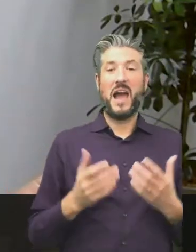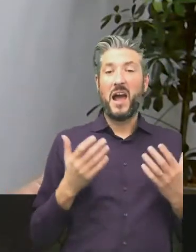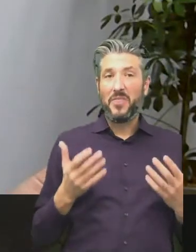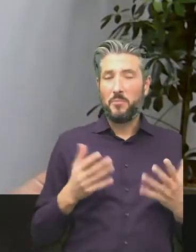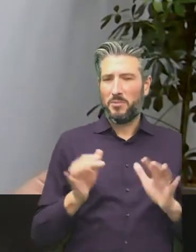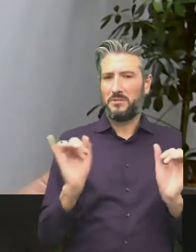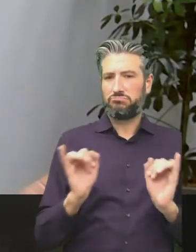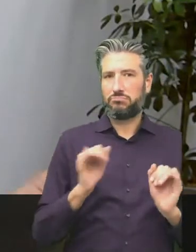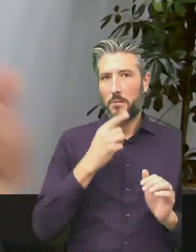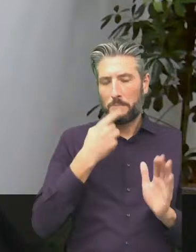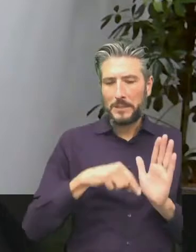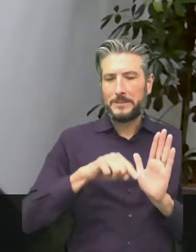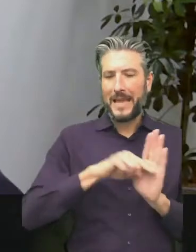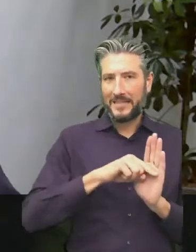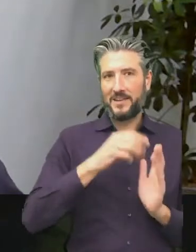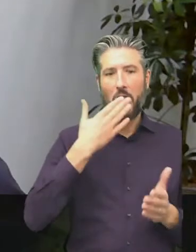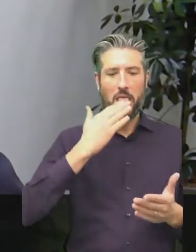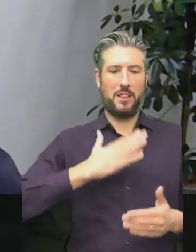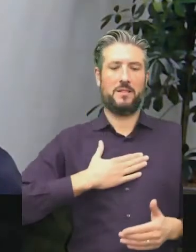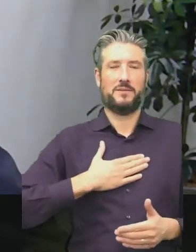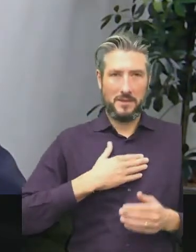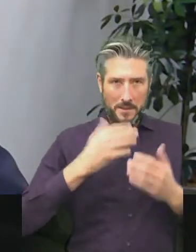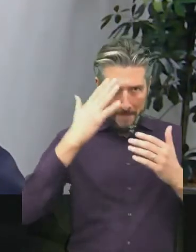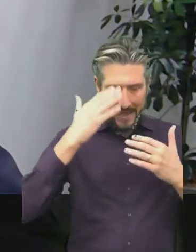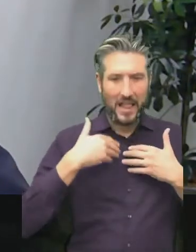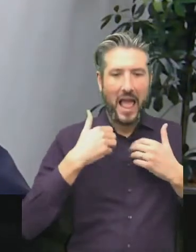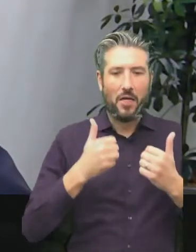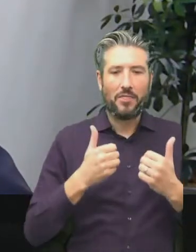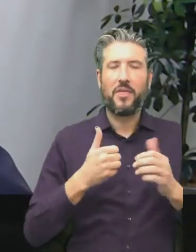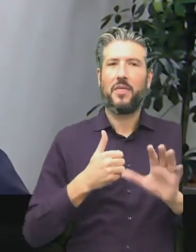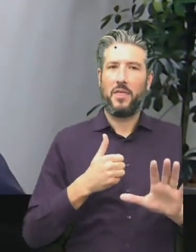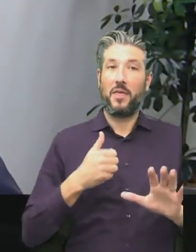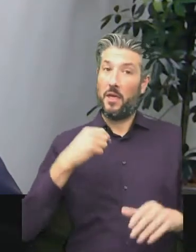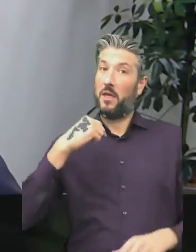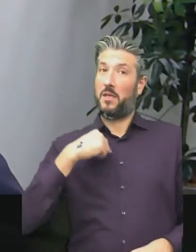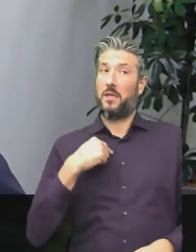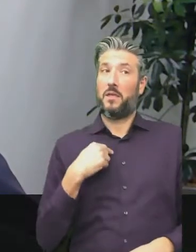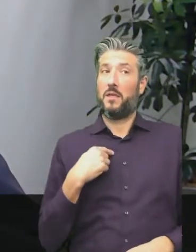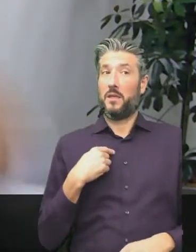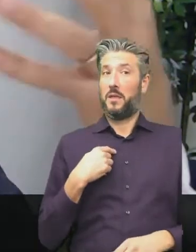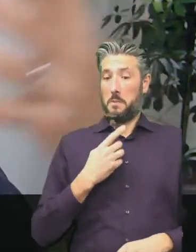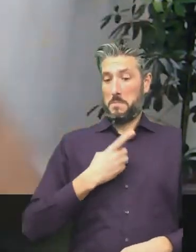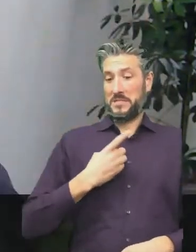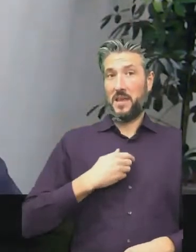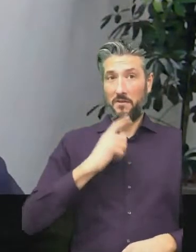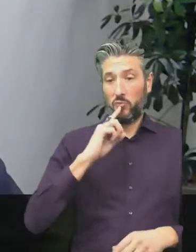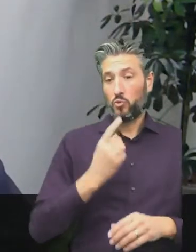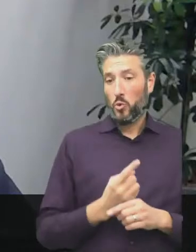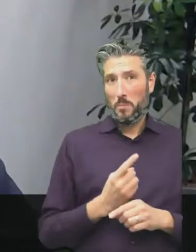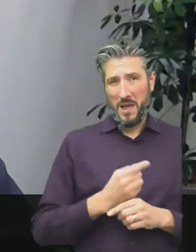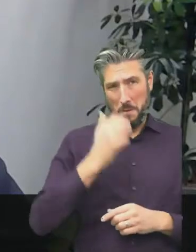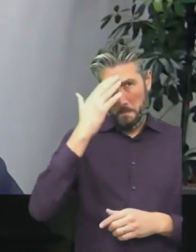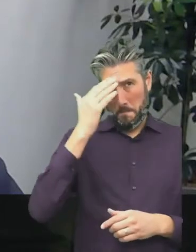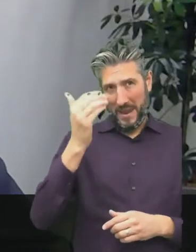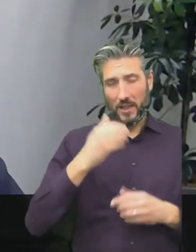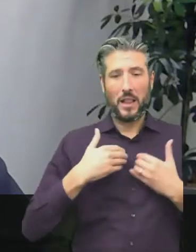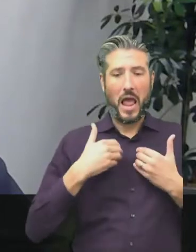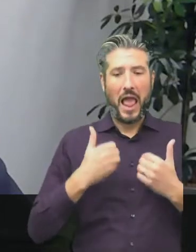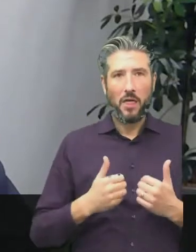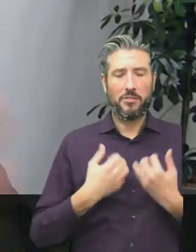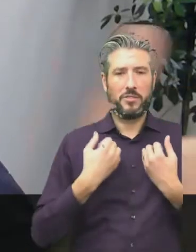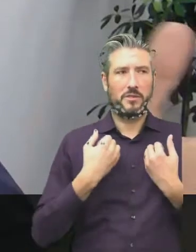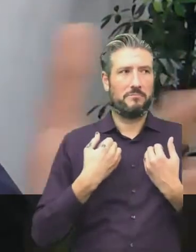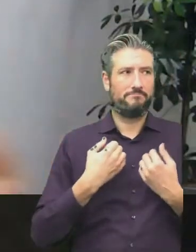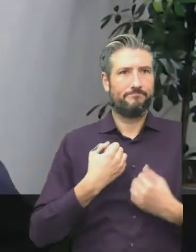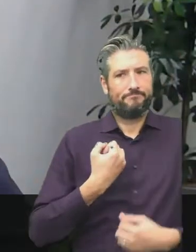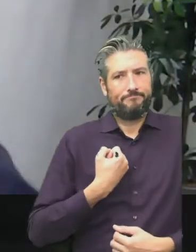attached to mental ill health. You know, when I talked about my mental ill health that I was suffering because of the pandemic, a member